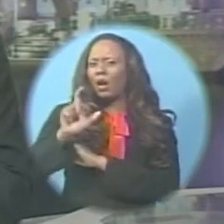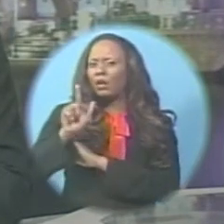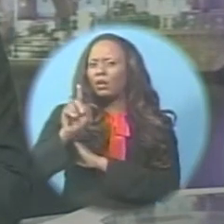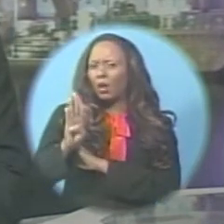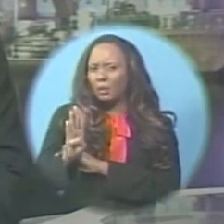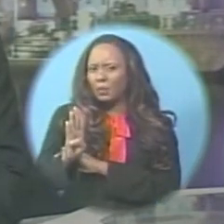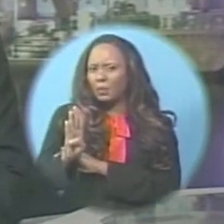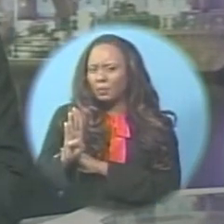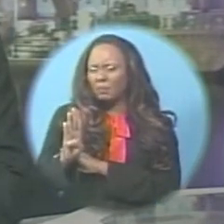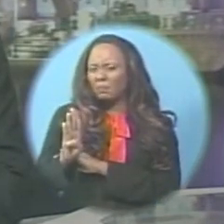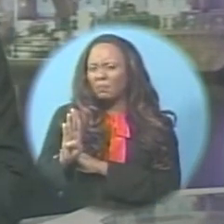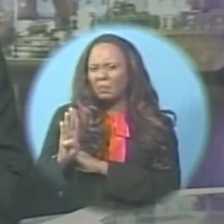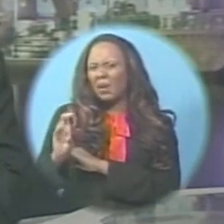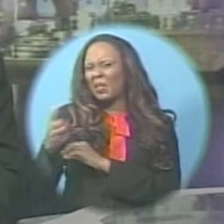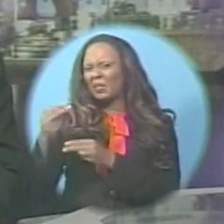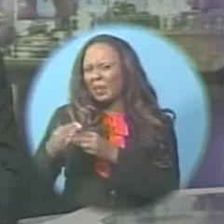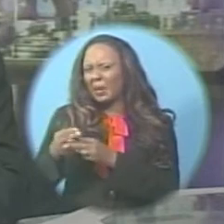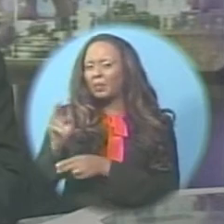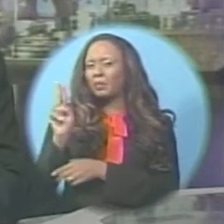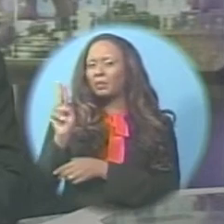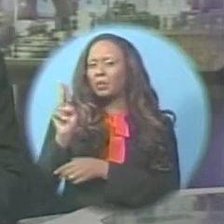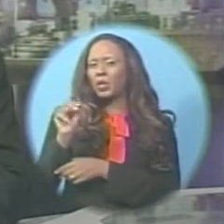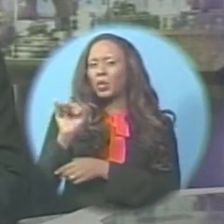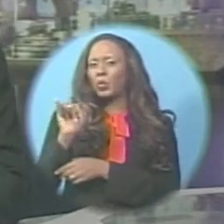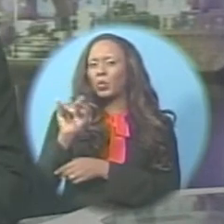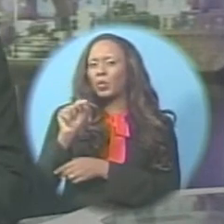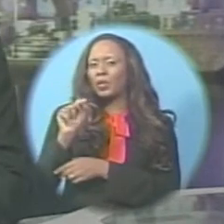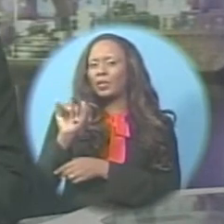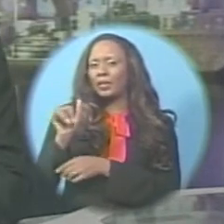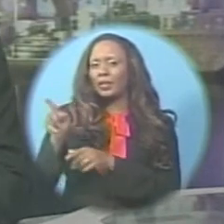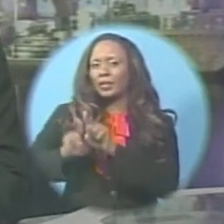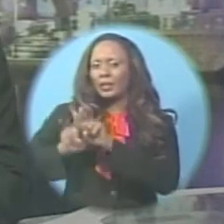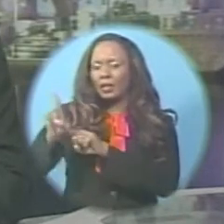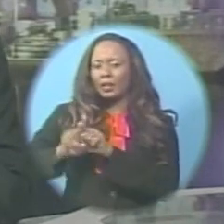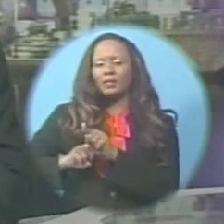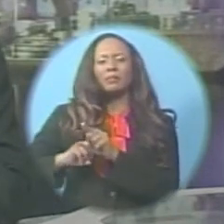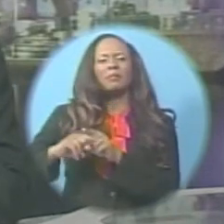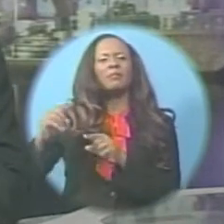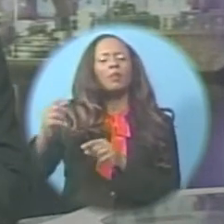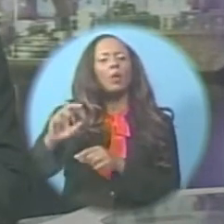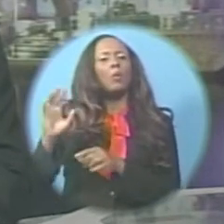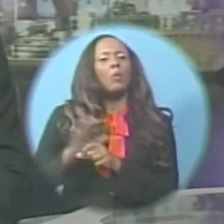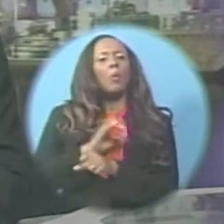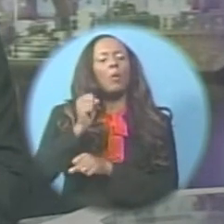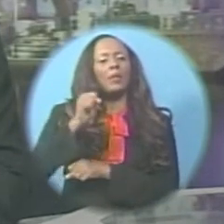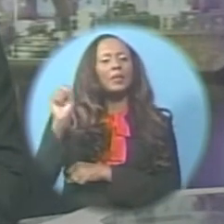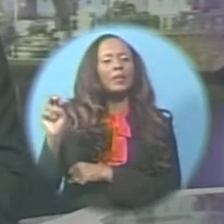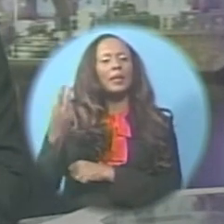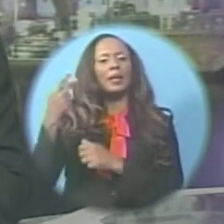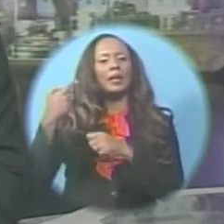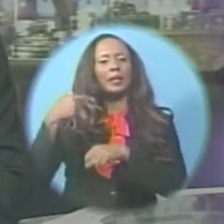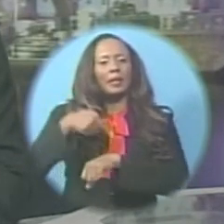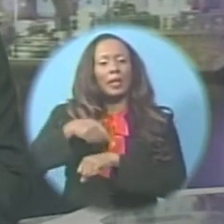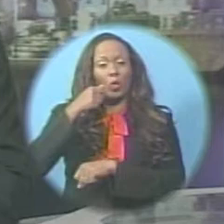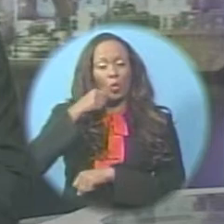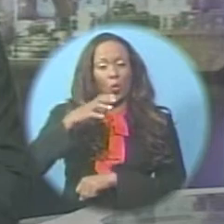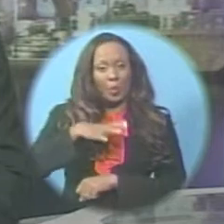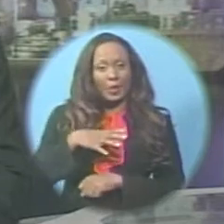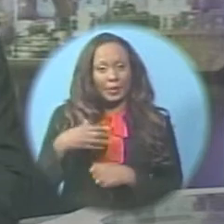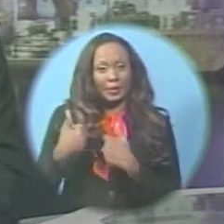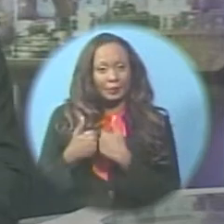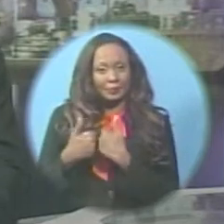as Unity Stars, both picked up their second wins of the BFA Women's League after round 2 of matches at Emerton. Now,